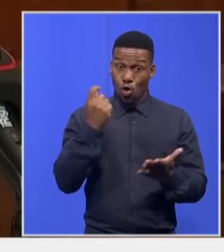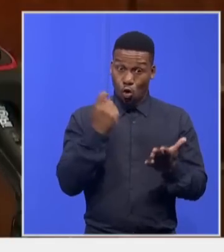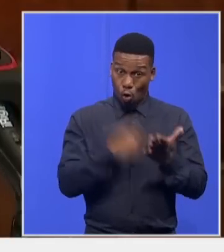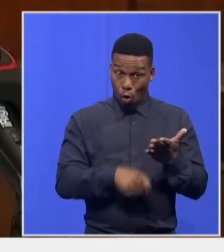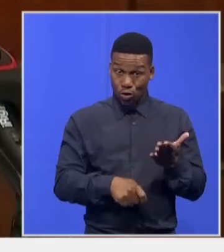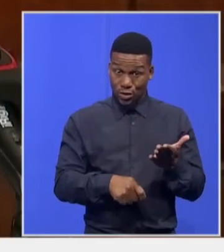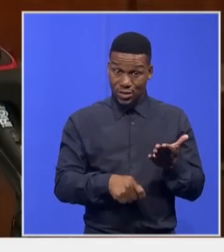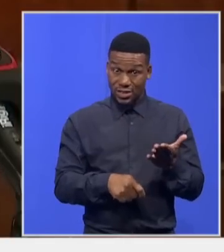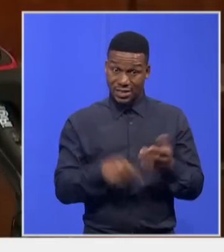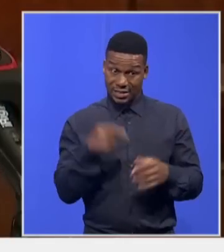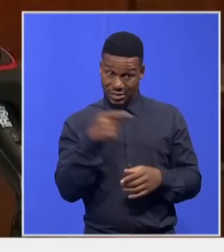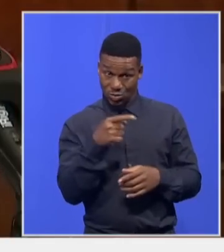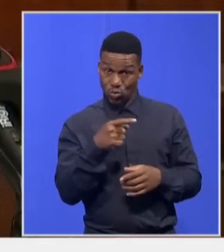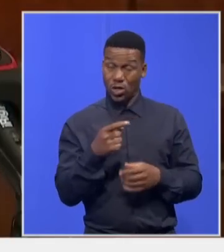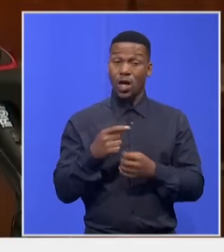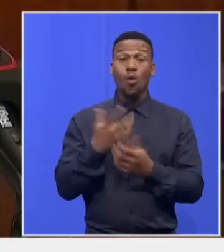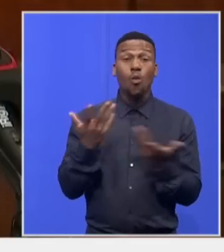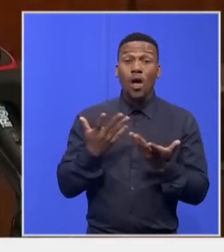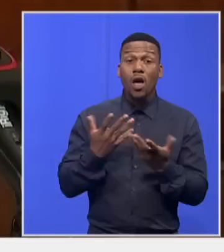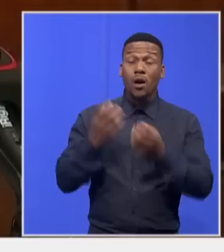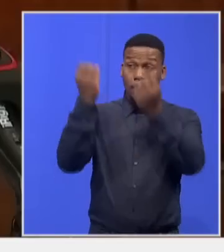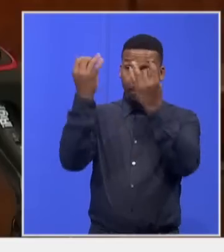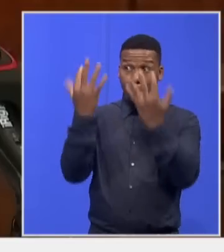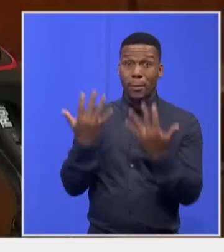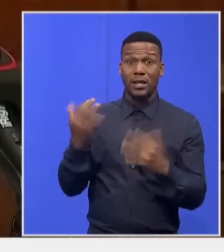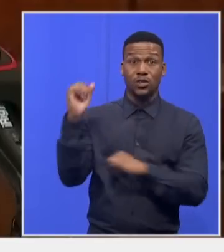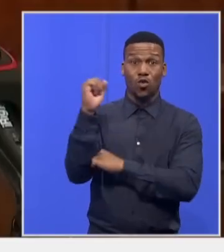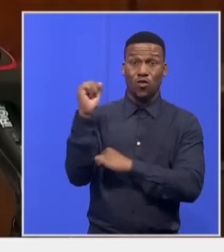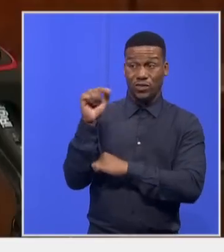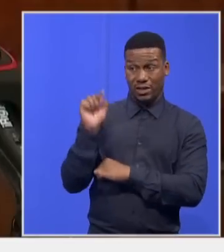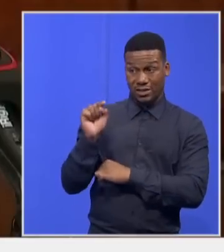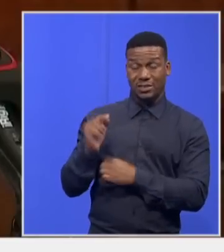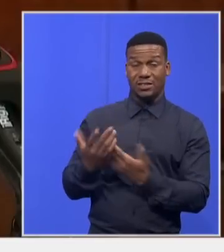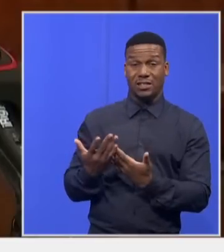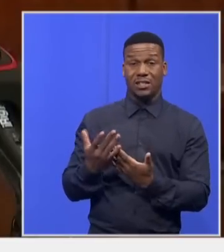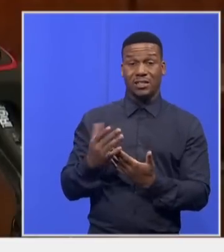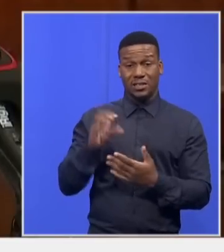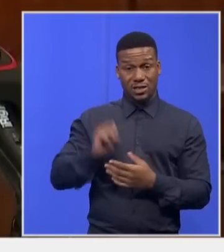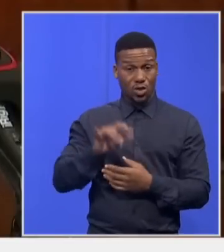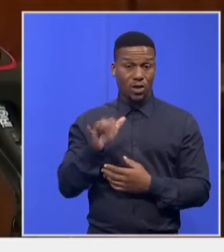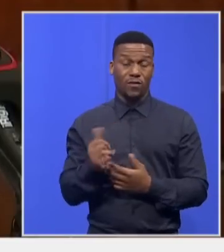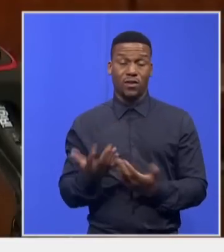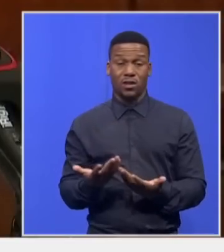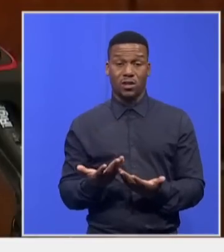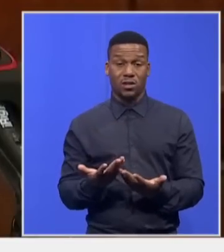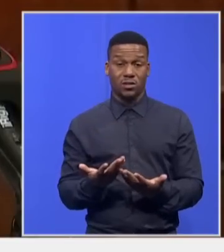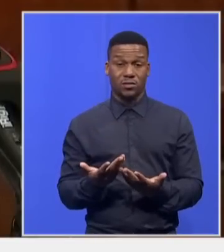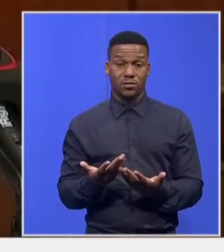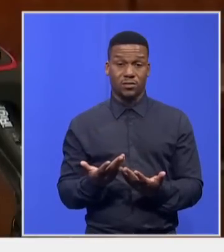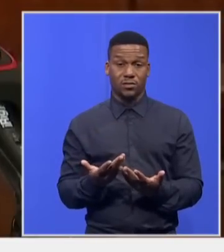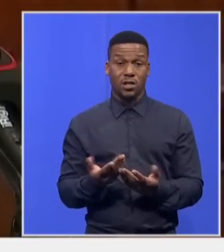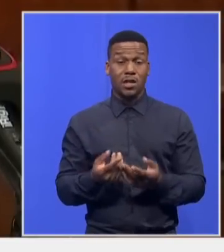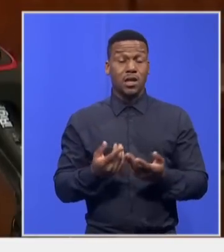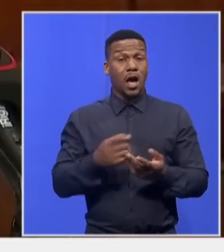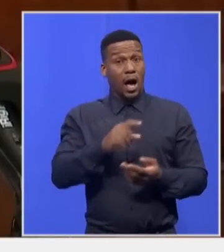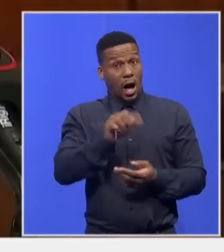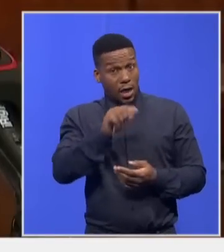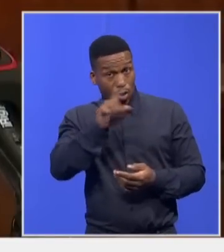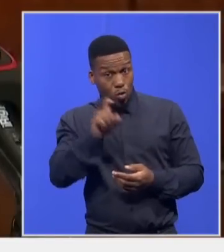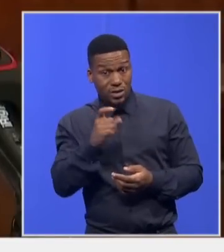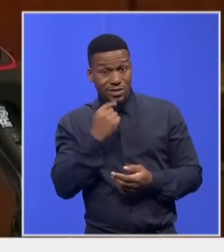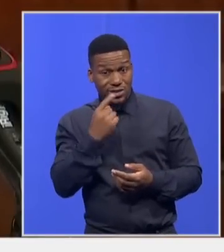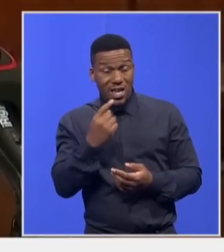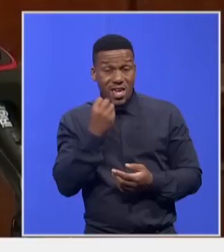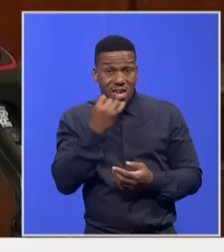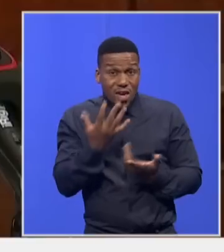cost to the fiscus. And then the next conversation is, if we are unable to get the kind of base